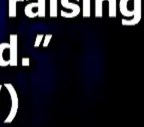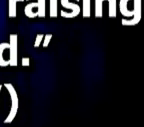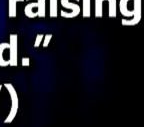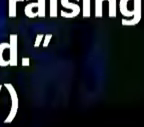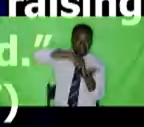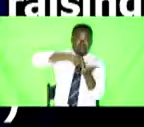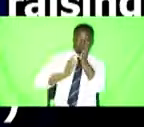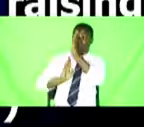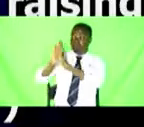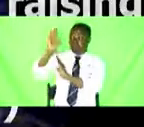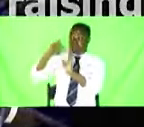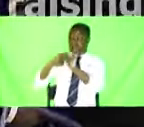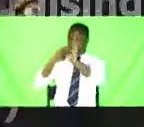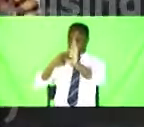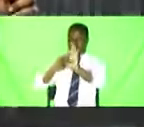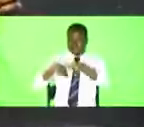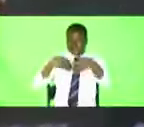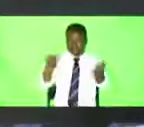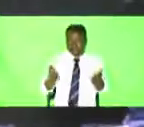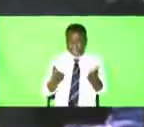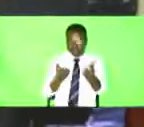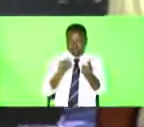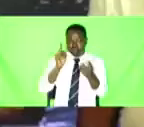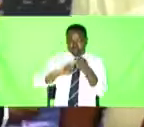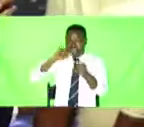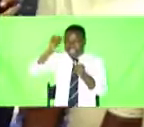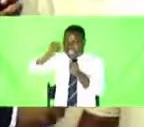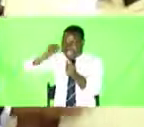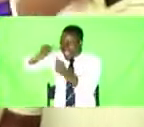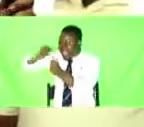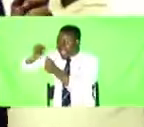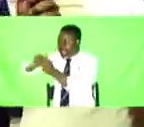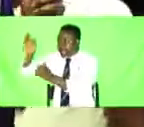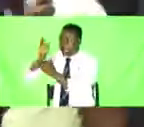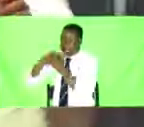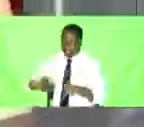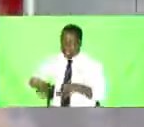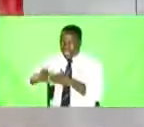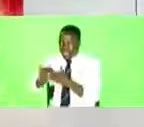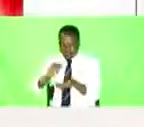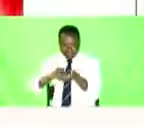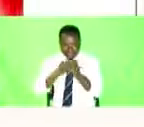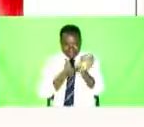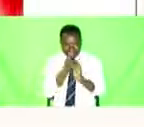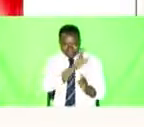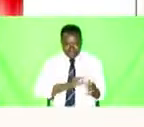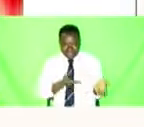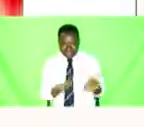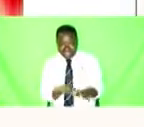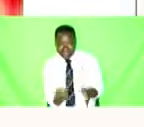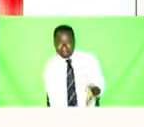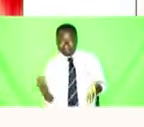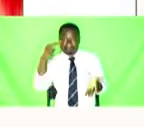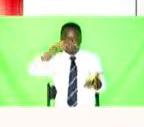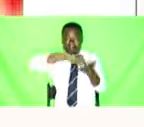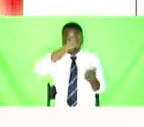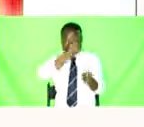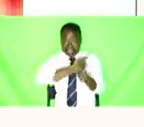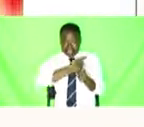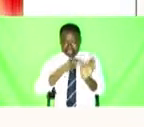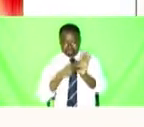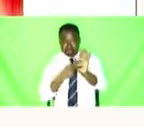God has given proof of this to everyone by raising Jesus from the dead.